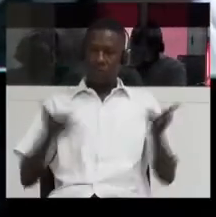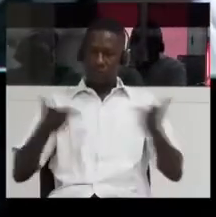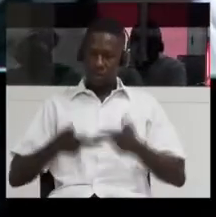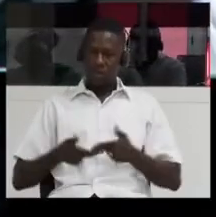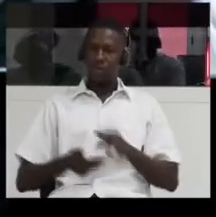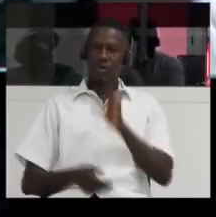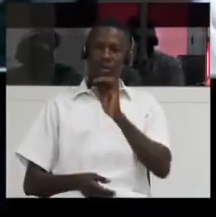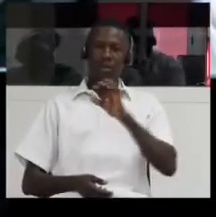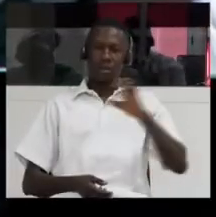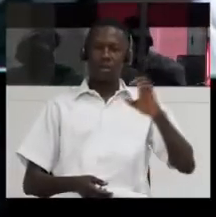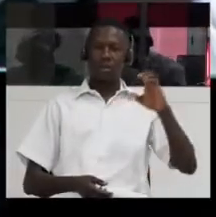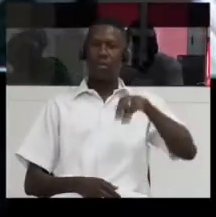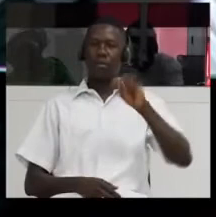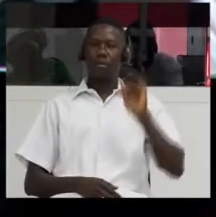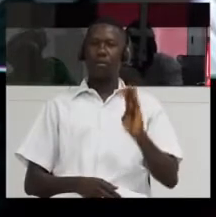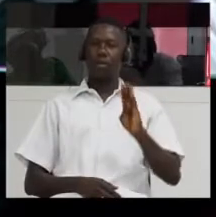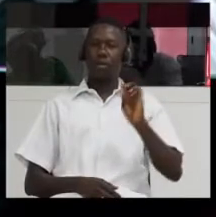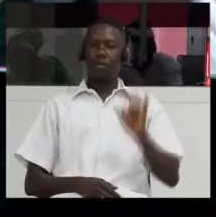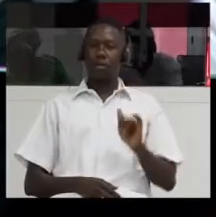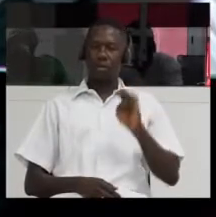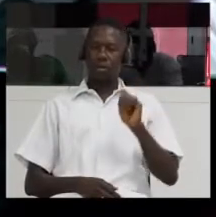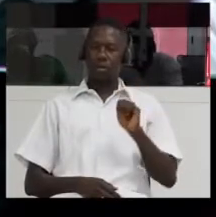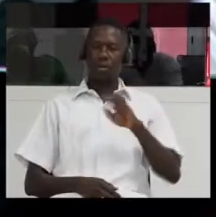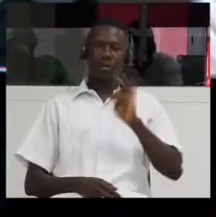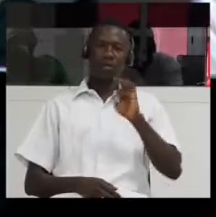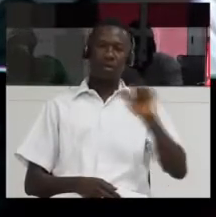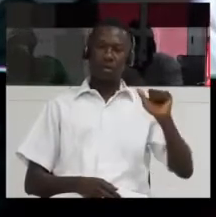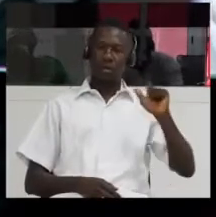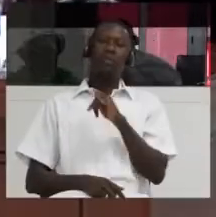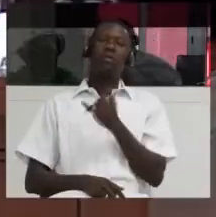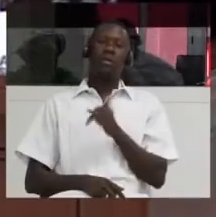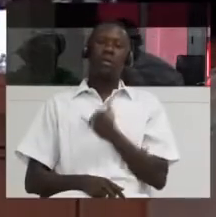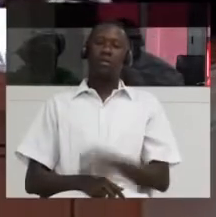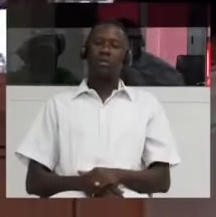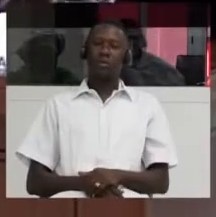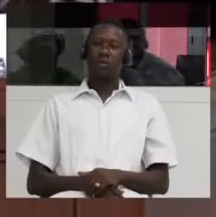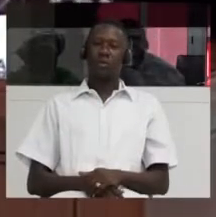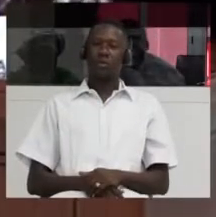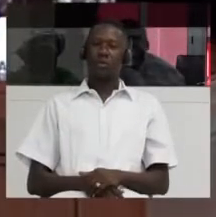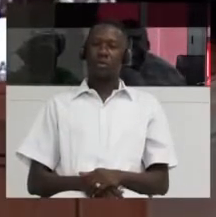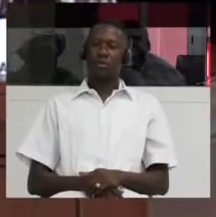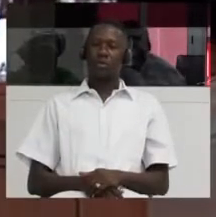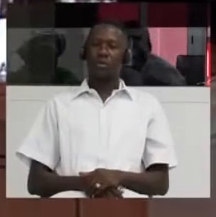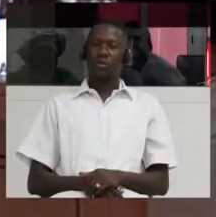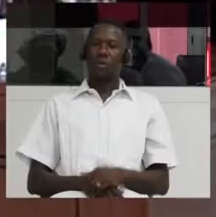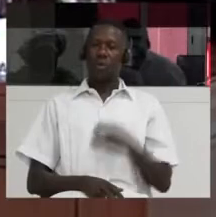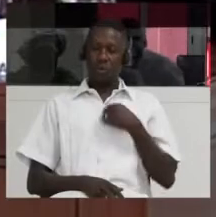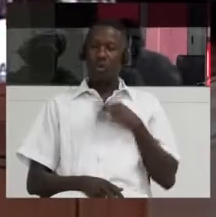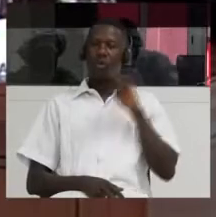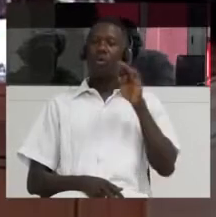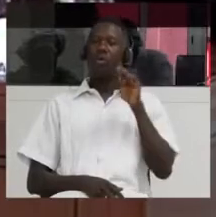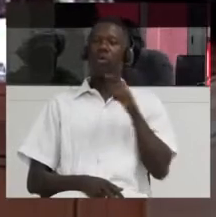the TRRC. We have met previously. We are calling you mainly to